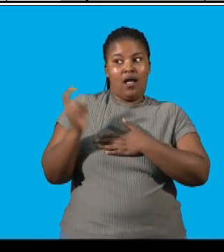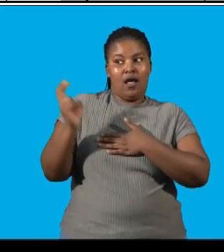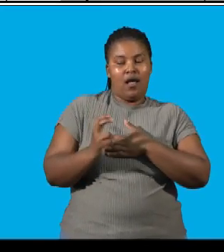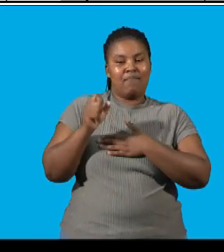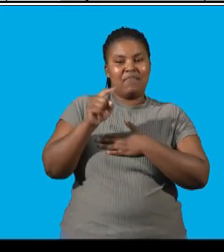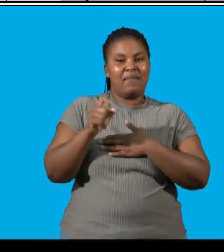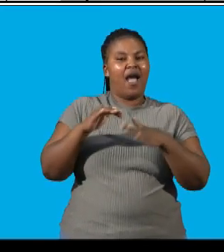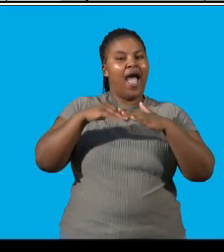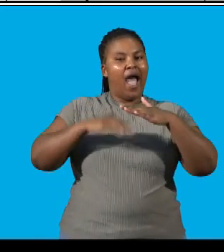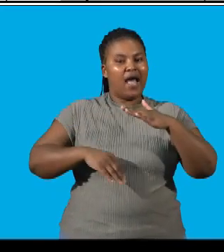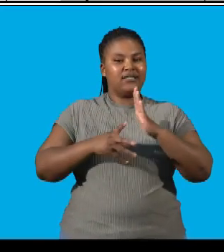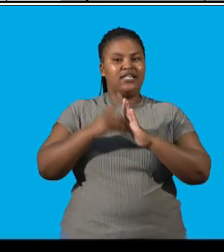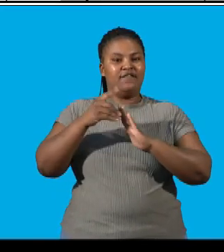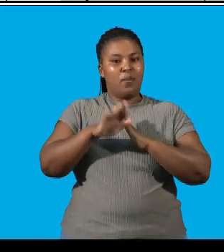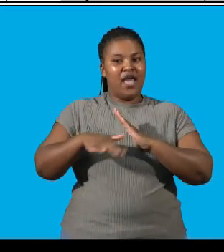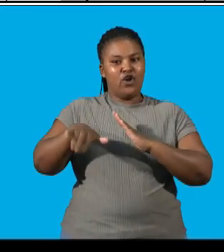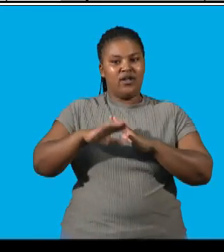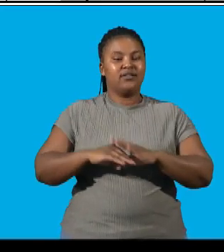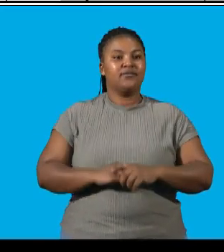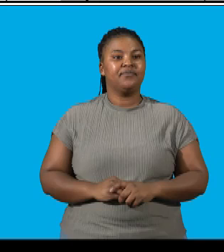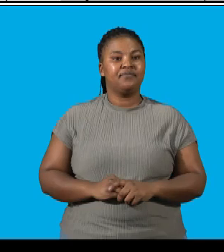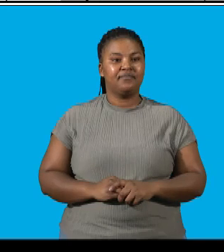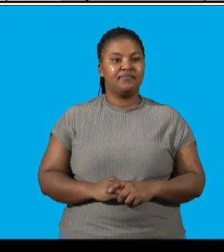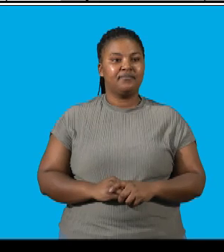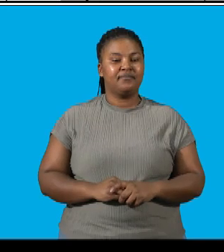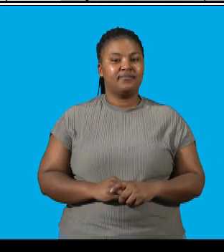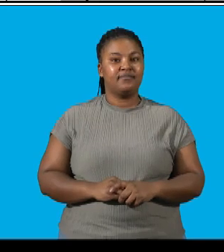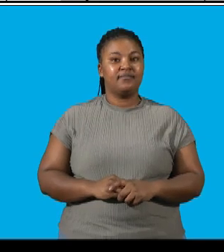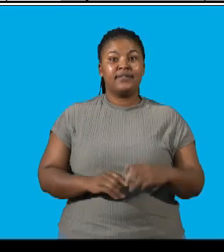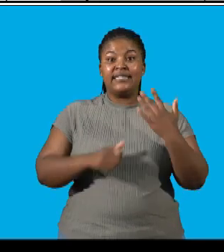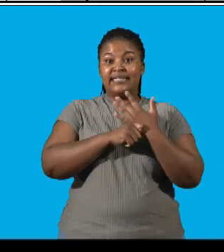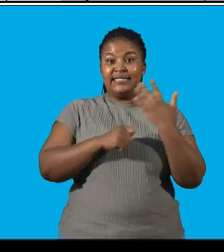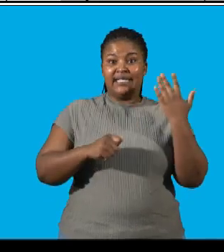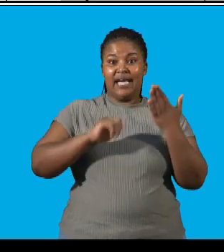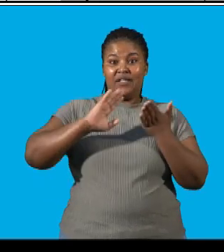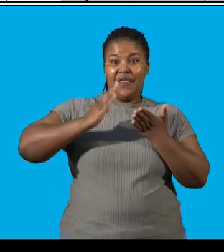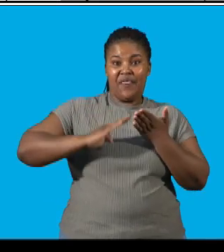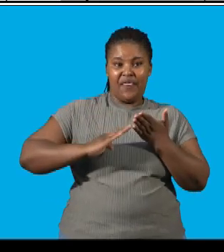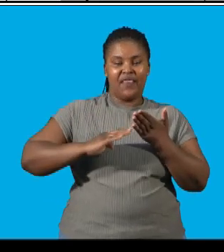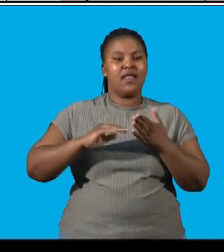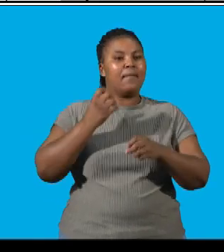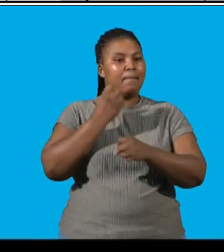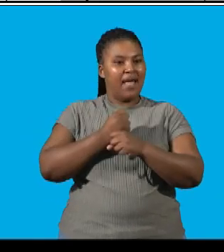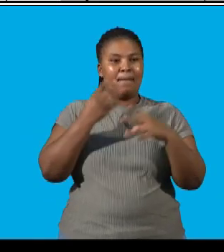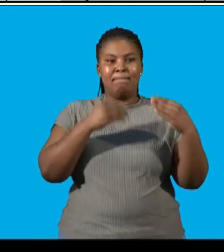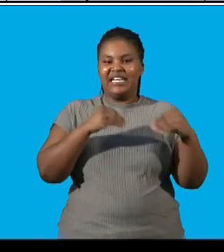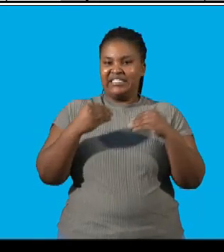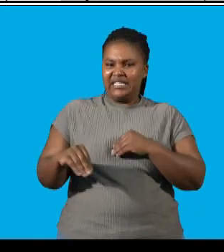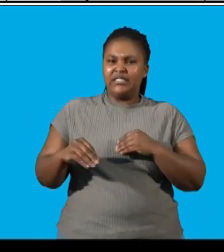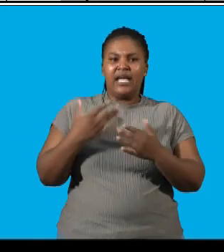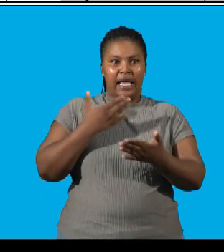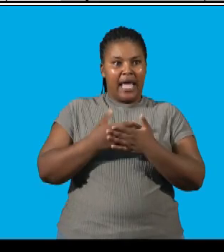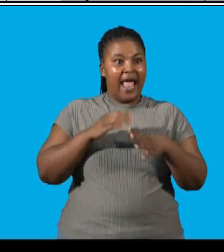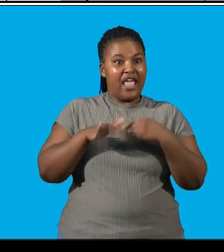areas that are underdeveloped. The tax relief makes it possible for new businesses to survive the first